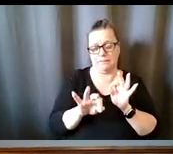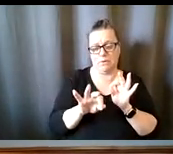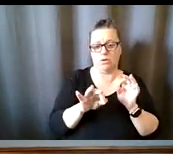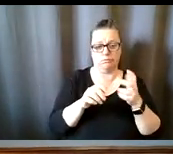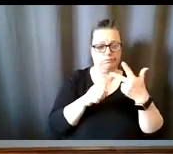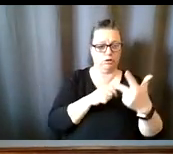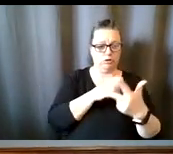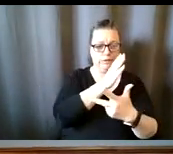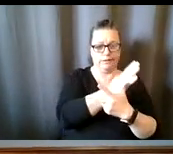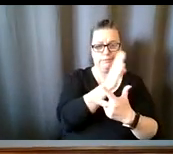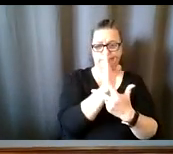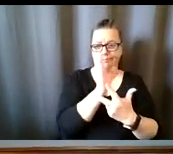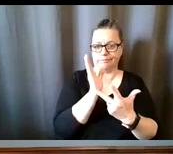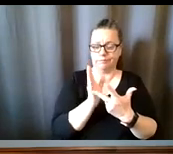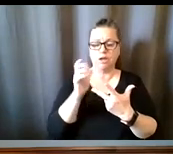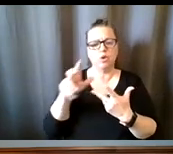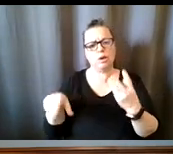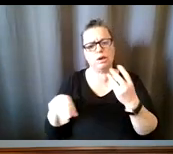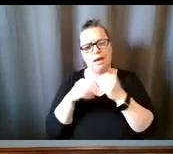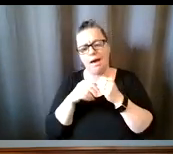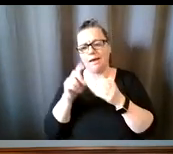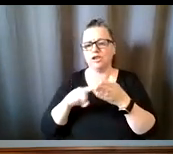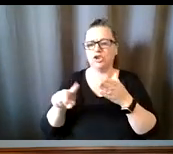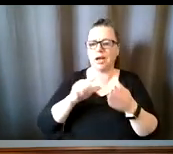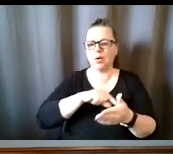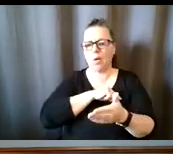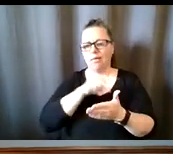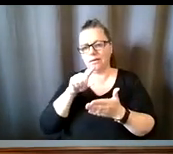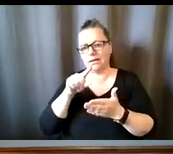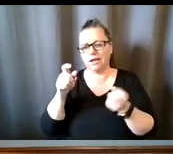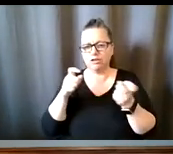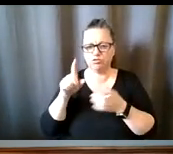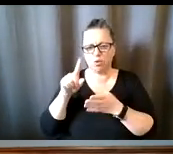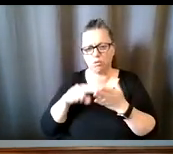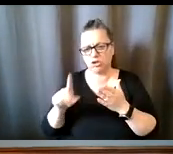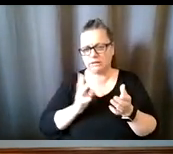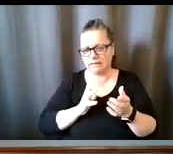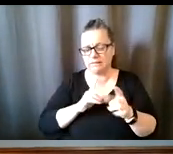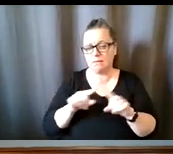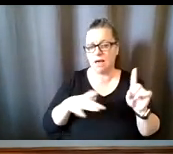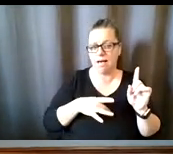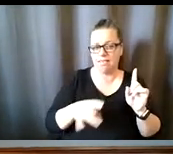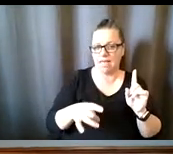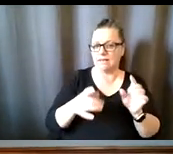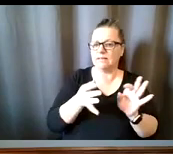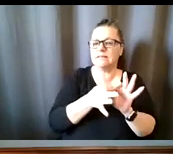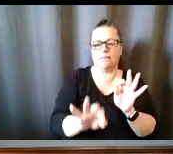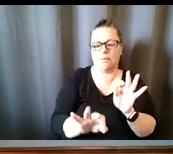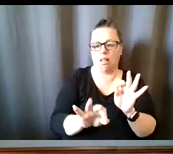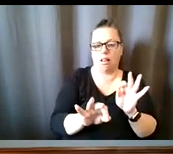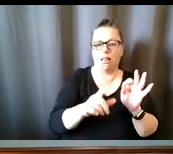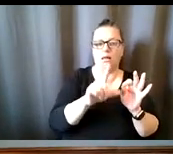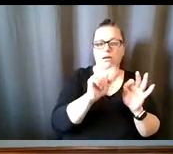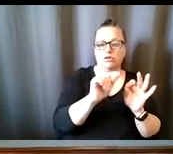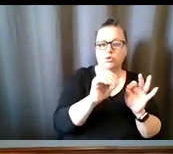done. You can add other things like, hey, we want to have a check, kind of a quality control check. That's fine. But really, I like just having it very simple: to do, doing, and done.